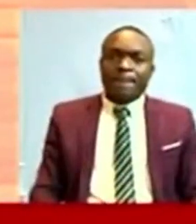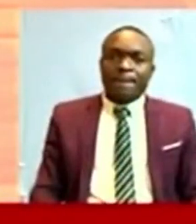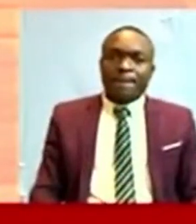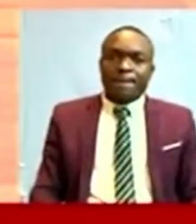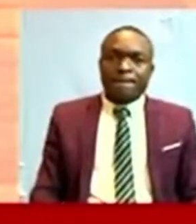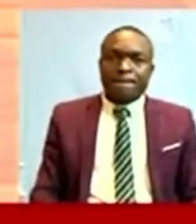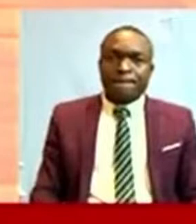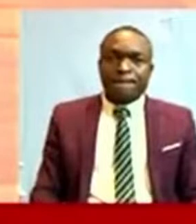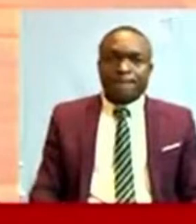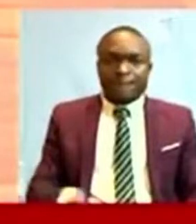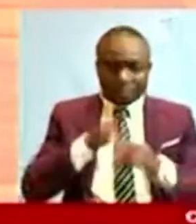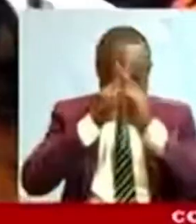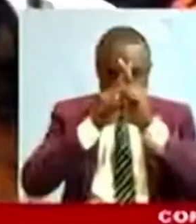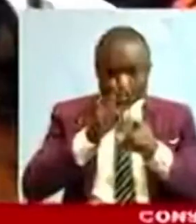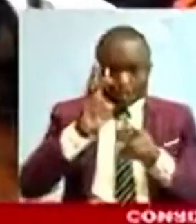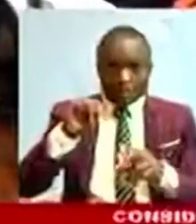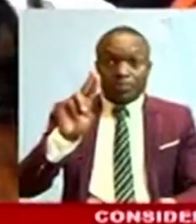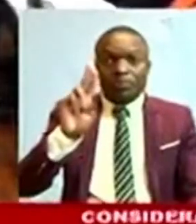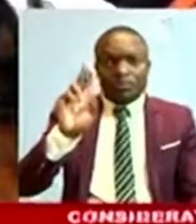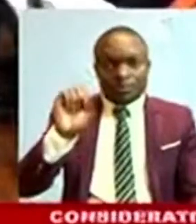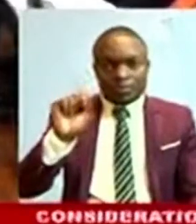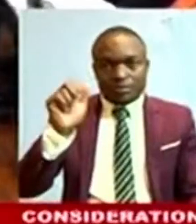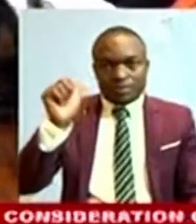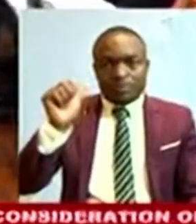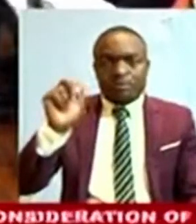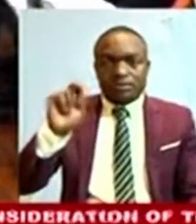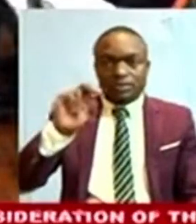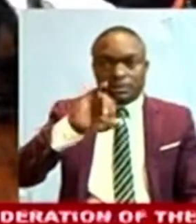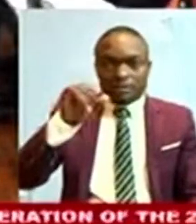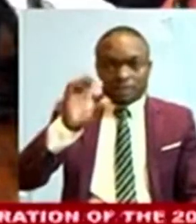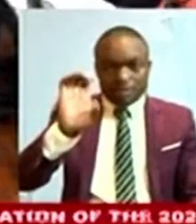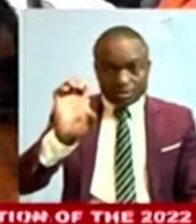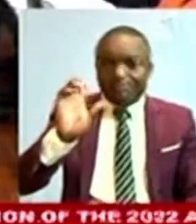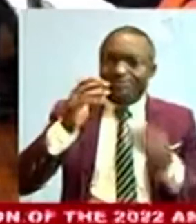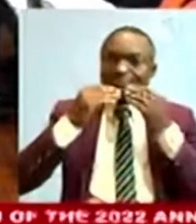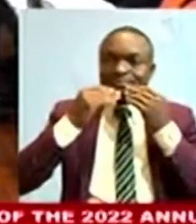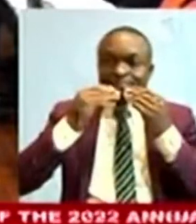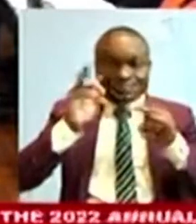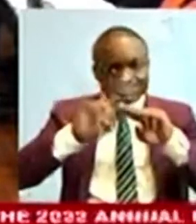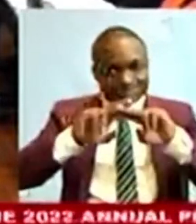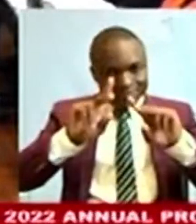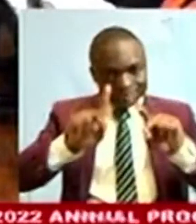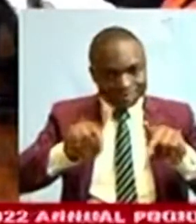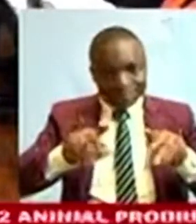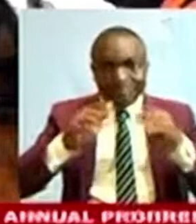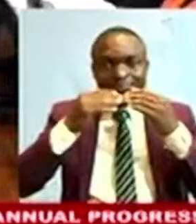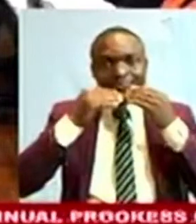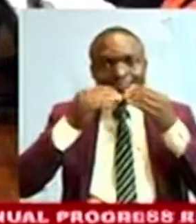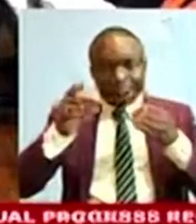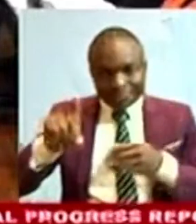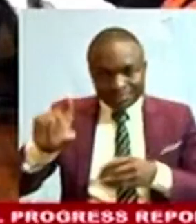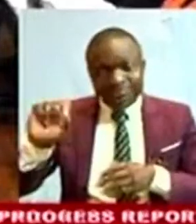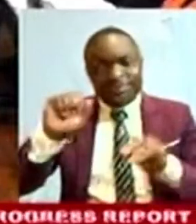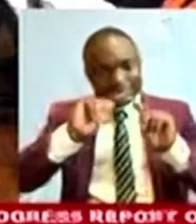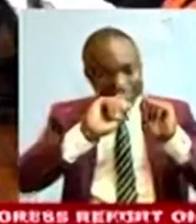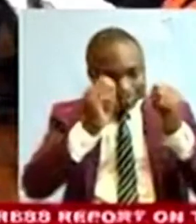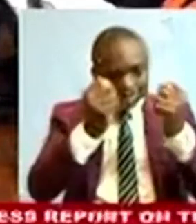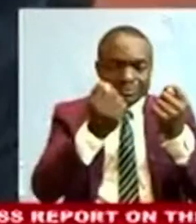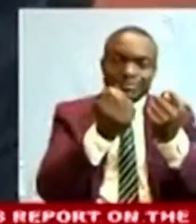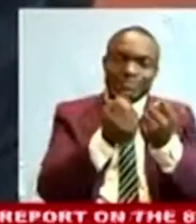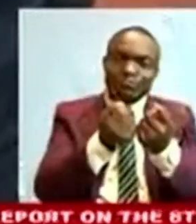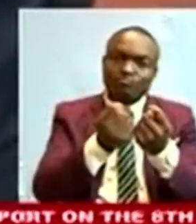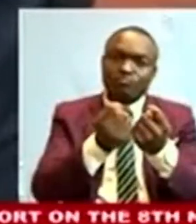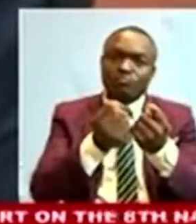Honorable Musanje. Thank you so much, Chair. And thank you, PS and team, for a